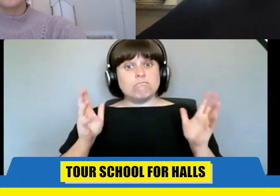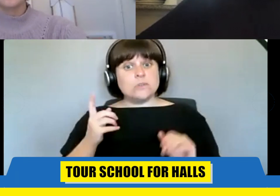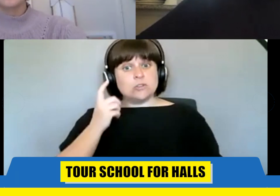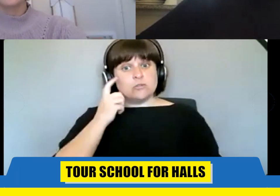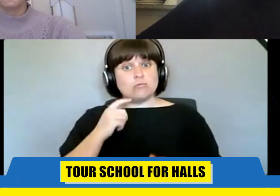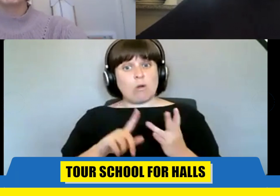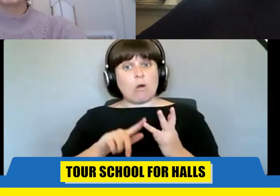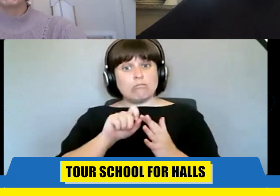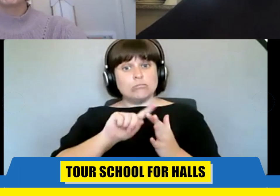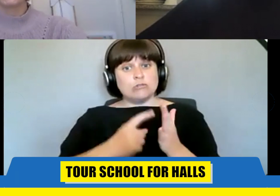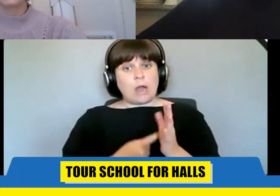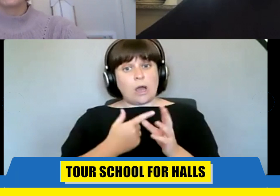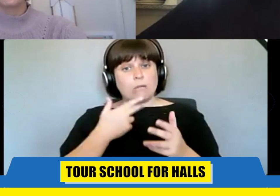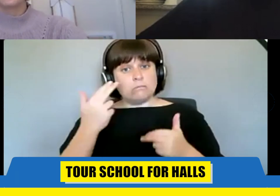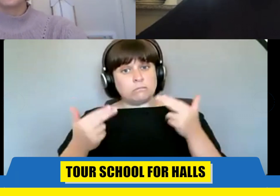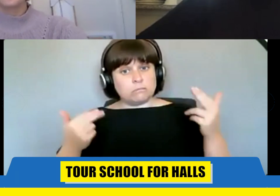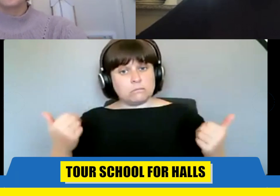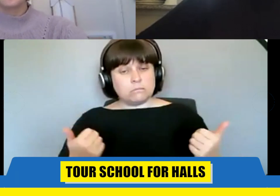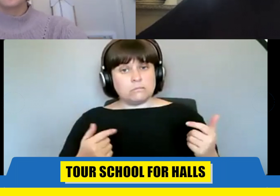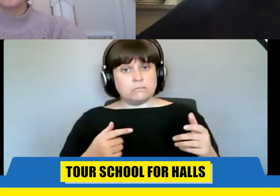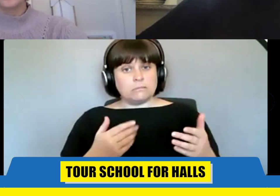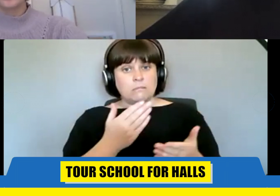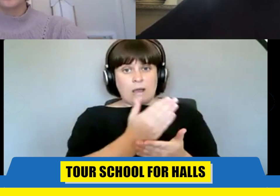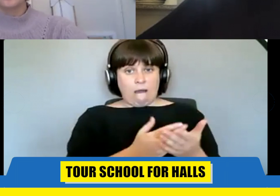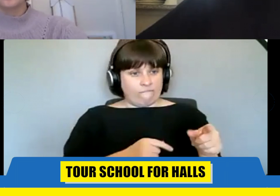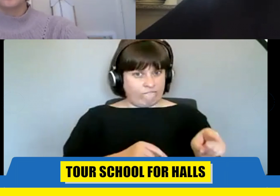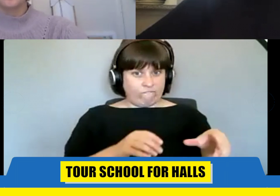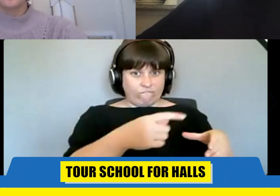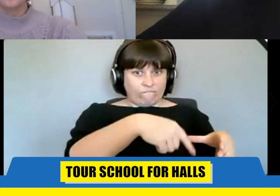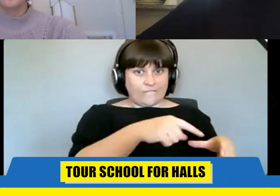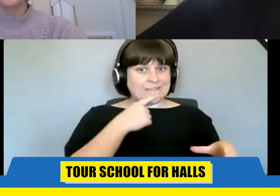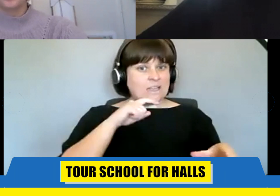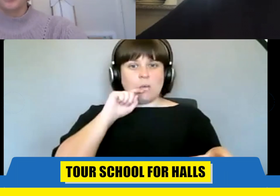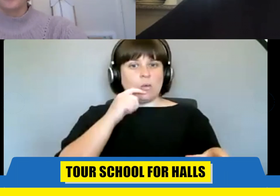opera. The other half said they wouldn't go if we paid